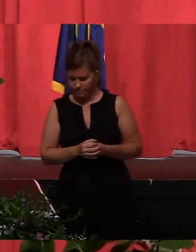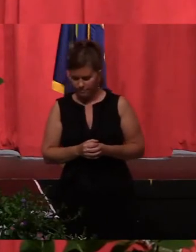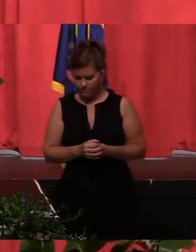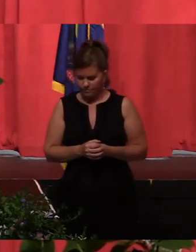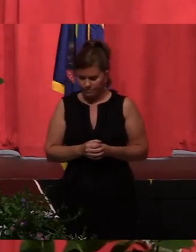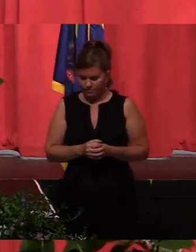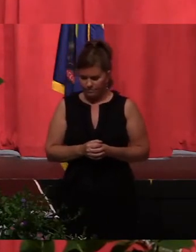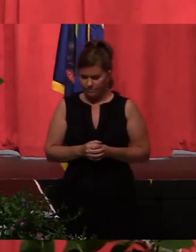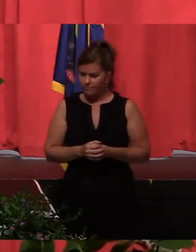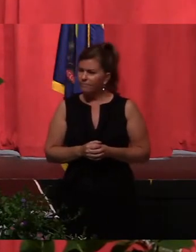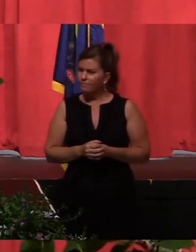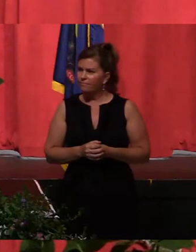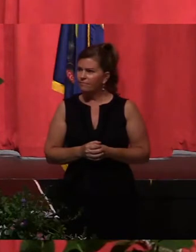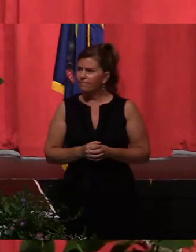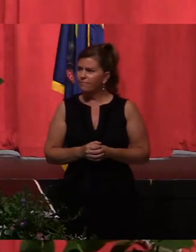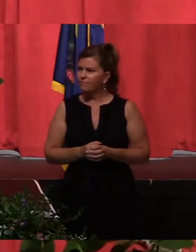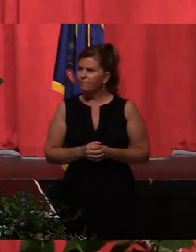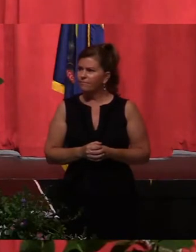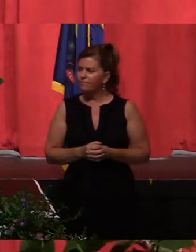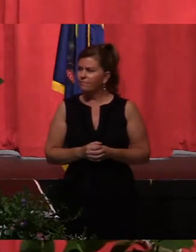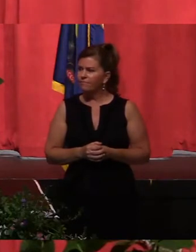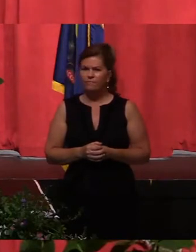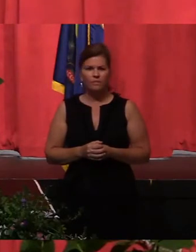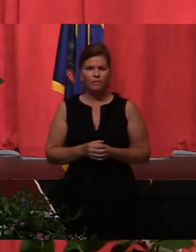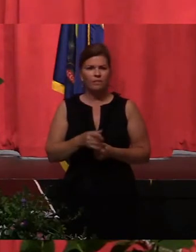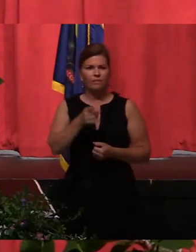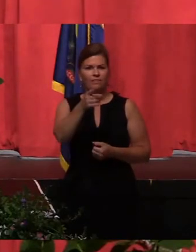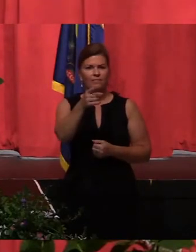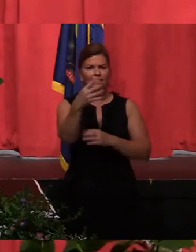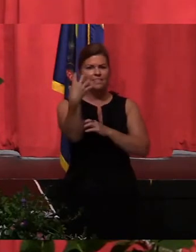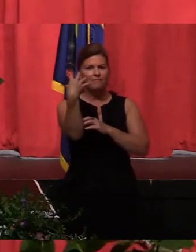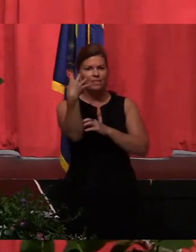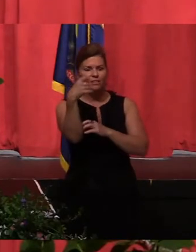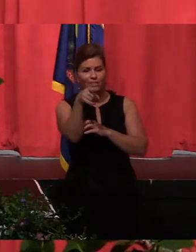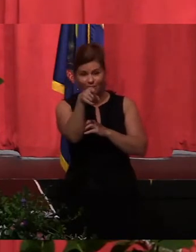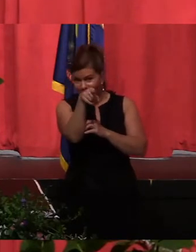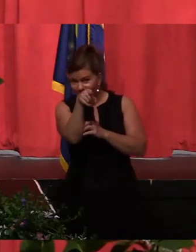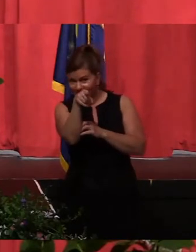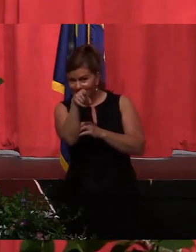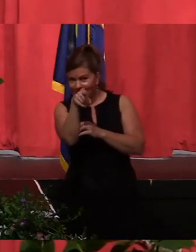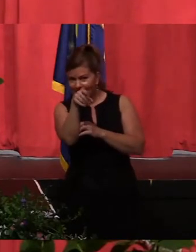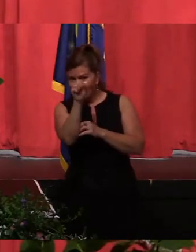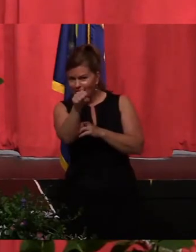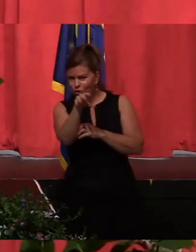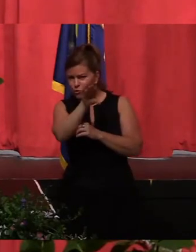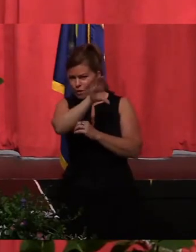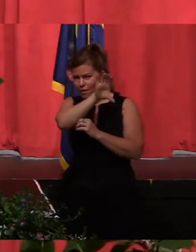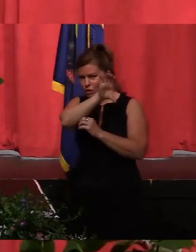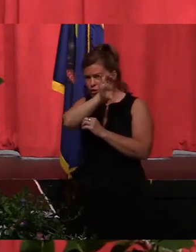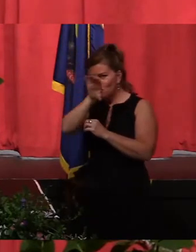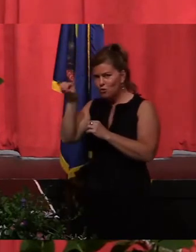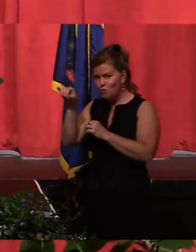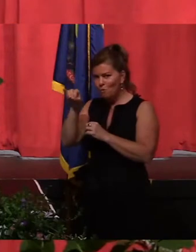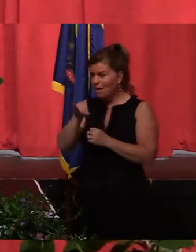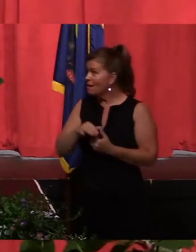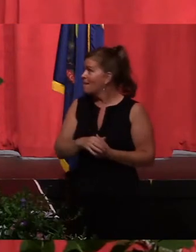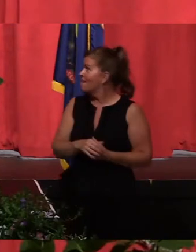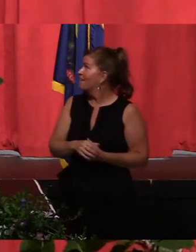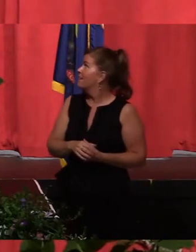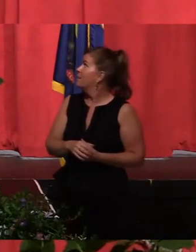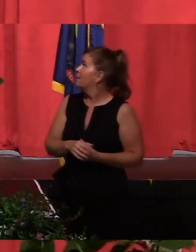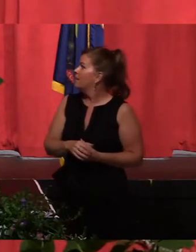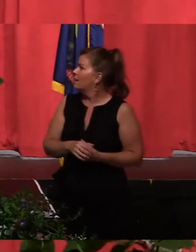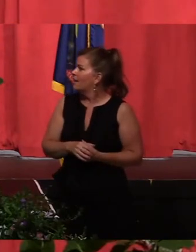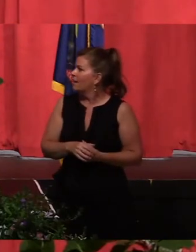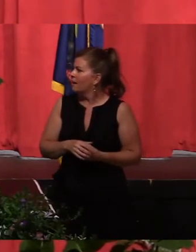actually, if the videographer, is the videographer able to just zoom in on